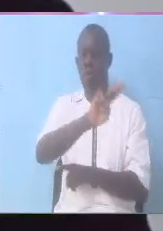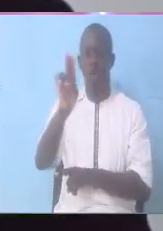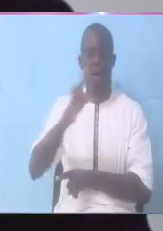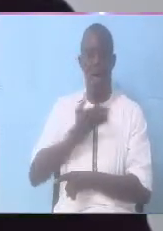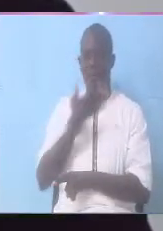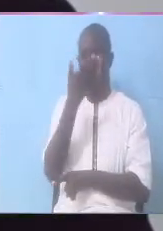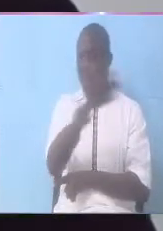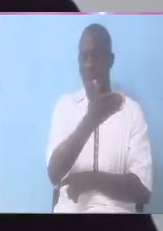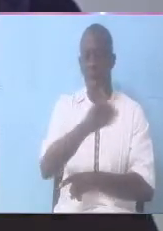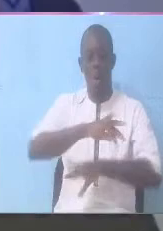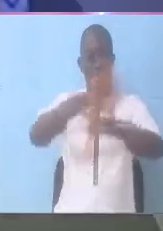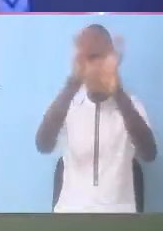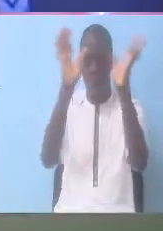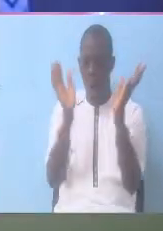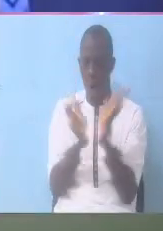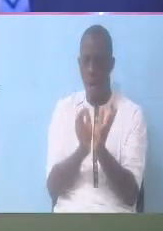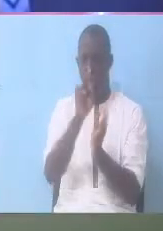hearsay.